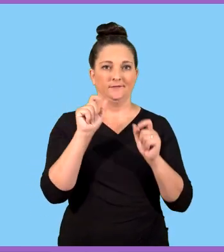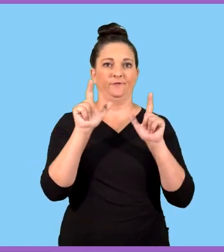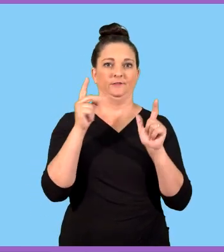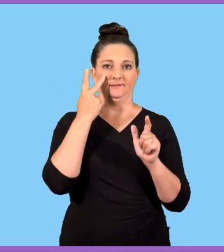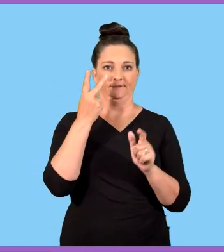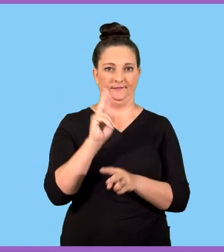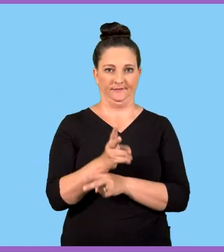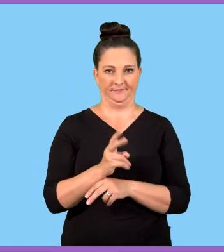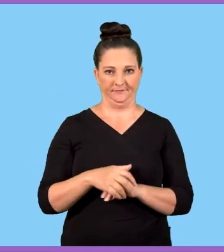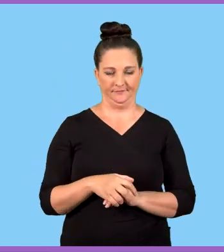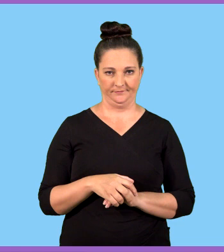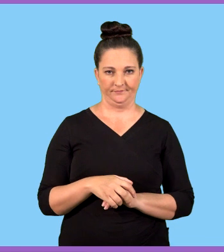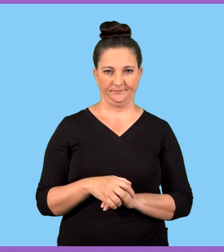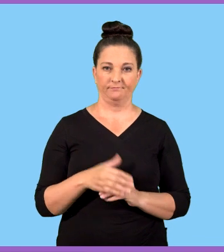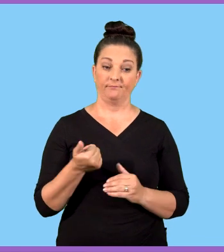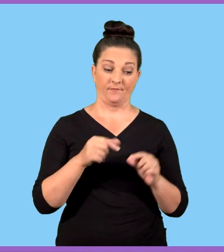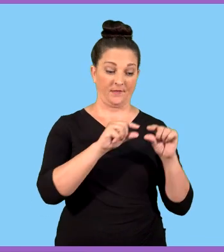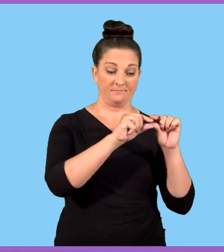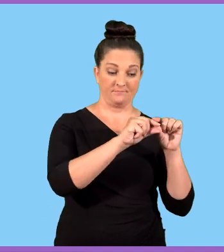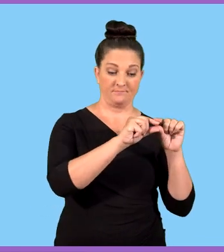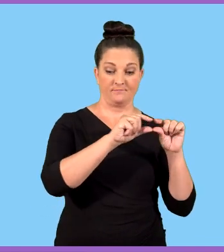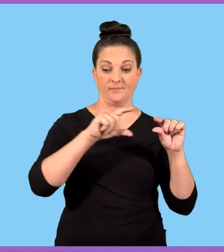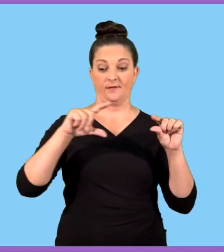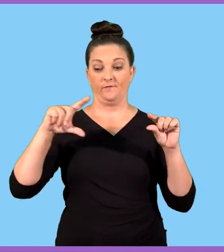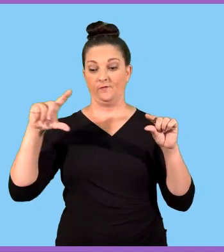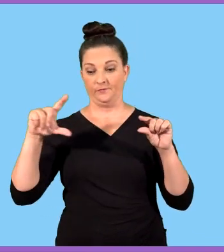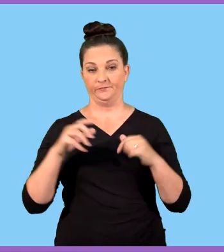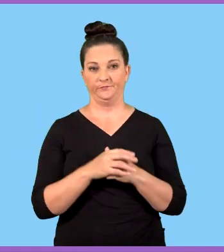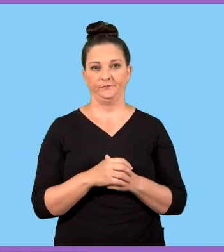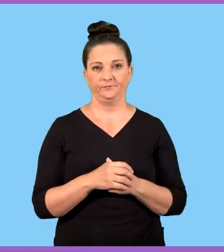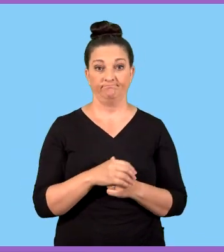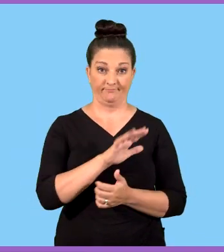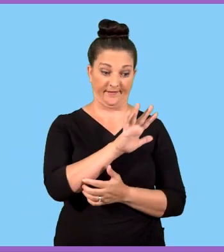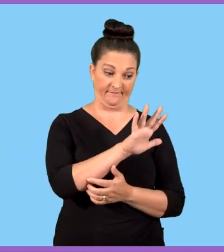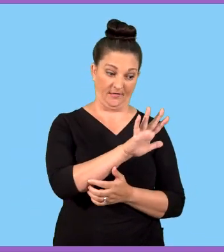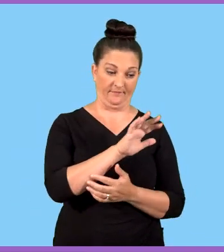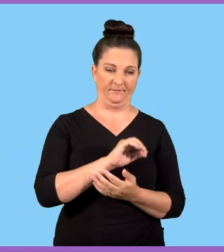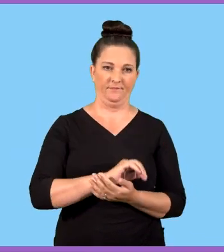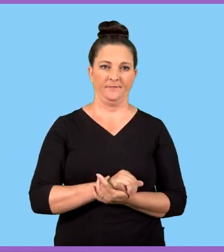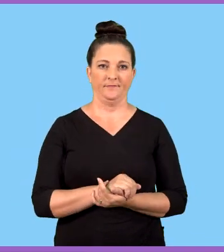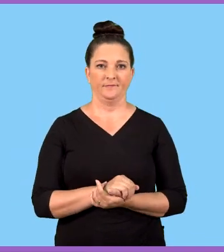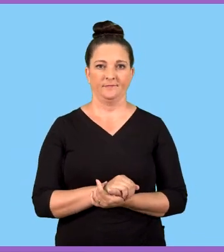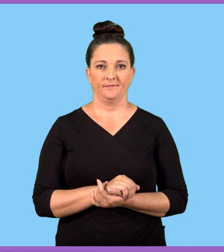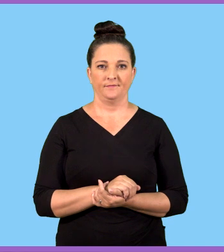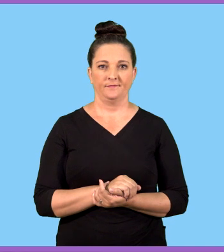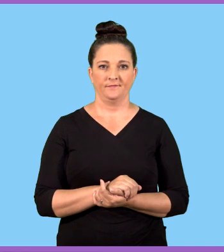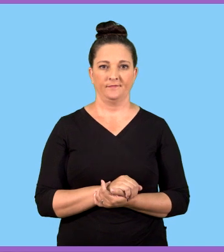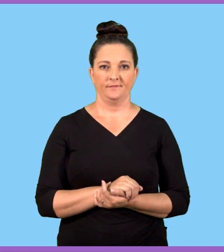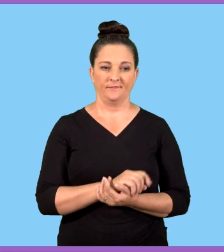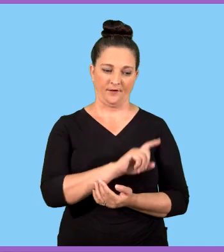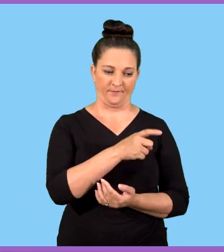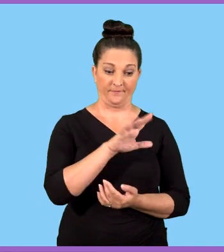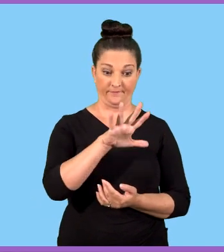All right, so looking here, arranging from smallest to biggest, I get 5,